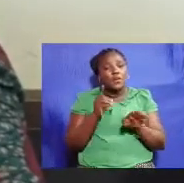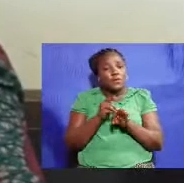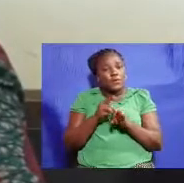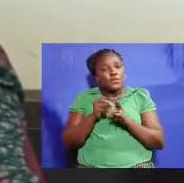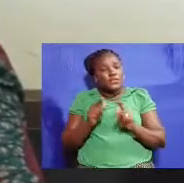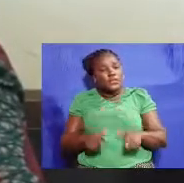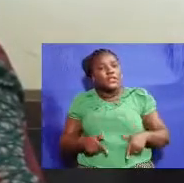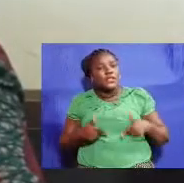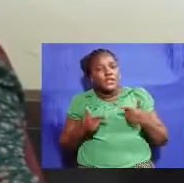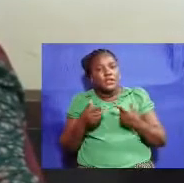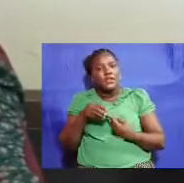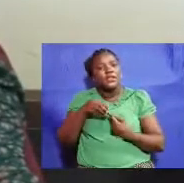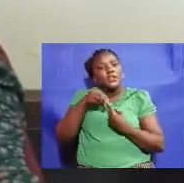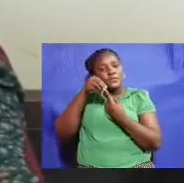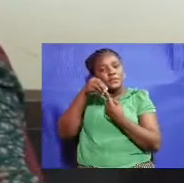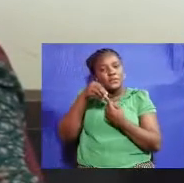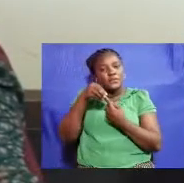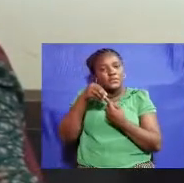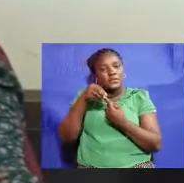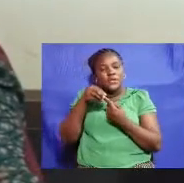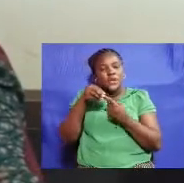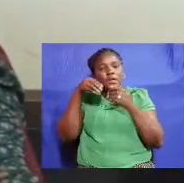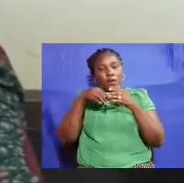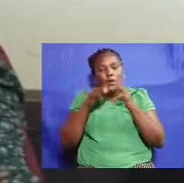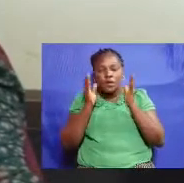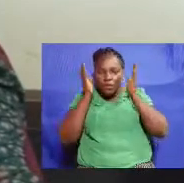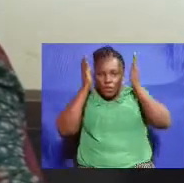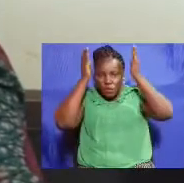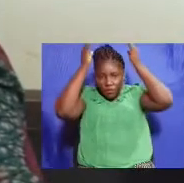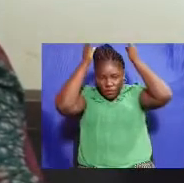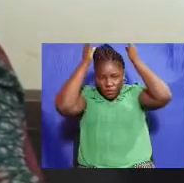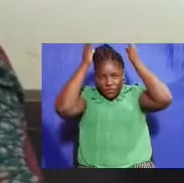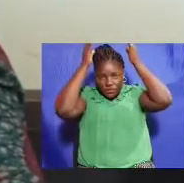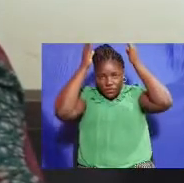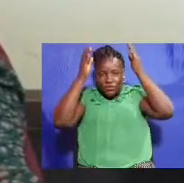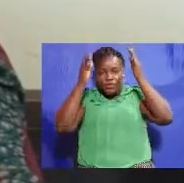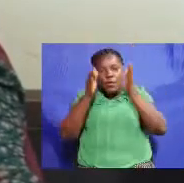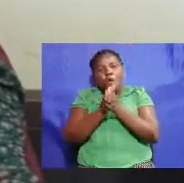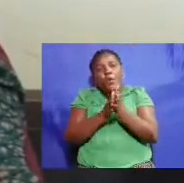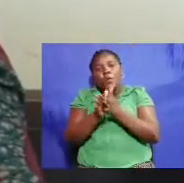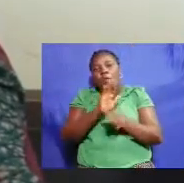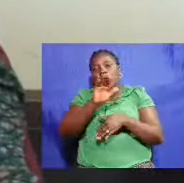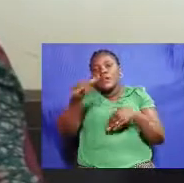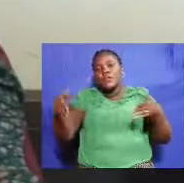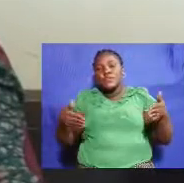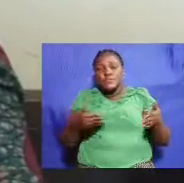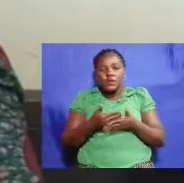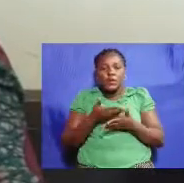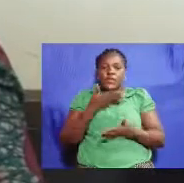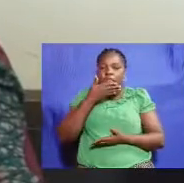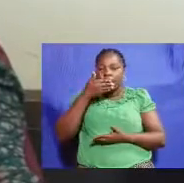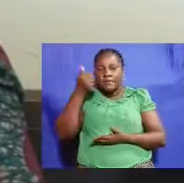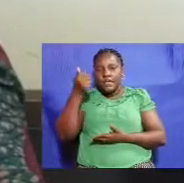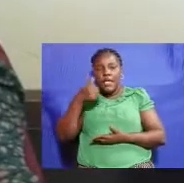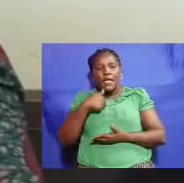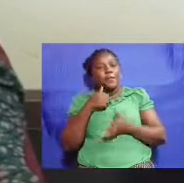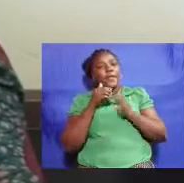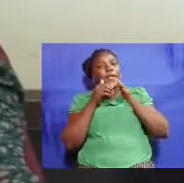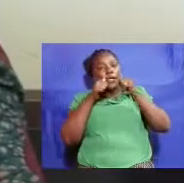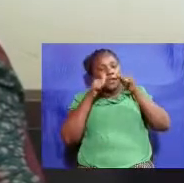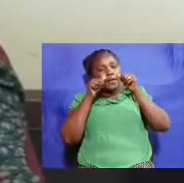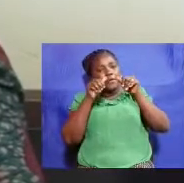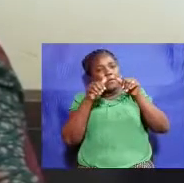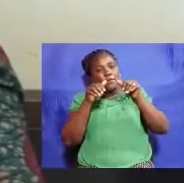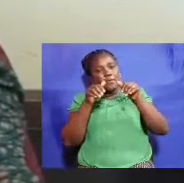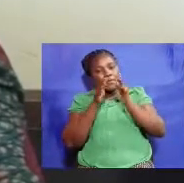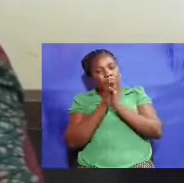difference in their lives, especially Bishop. I wish him all the best, and I